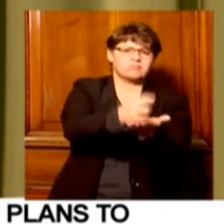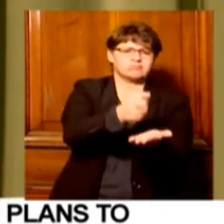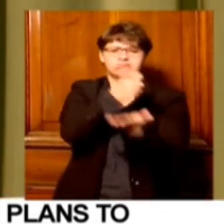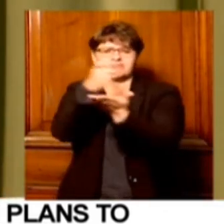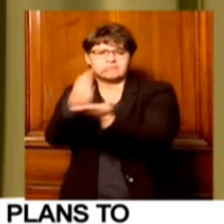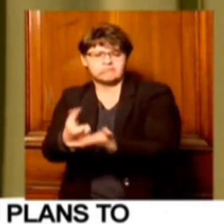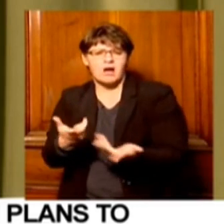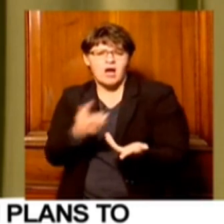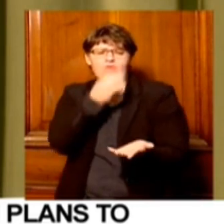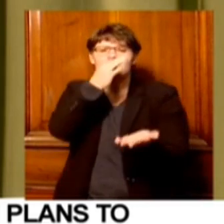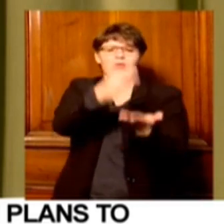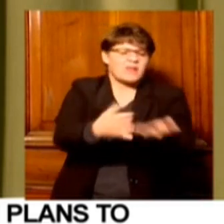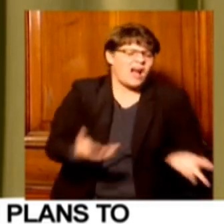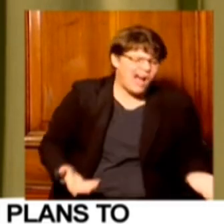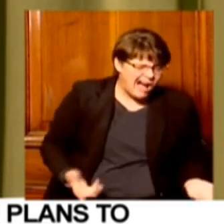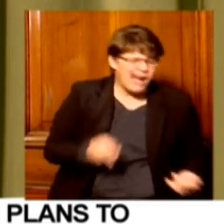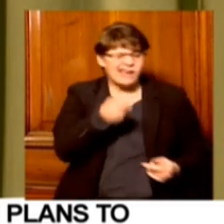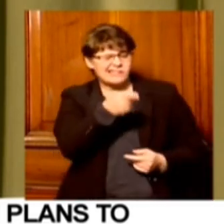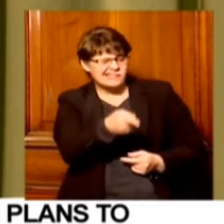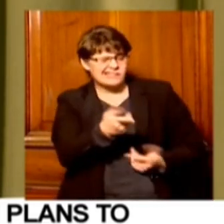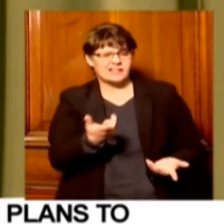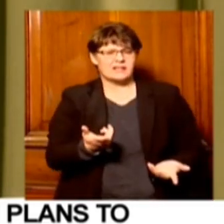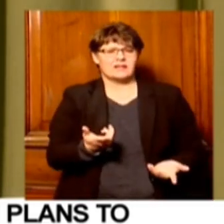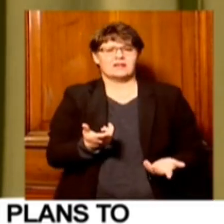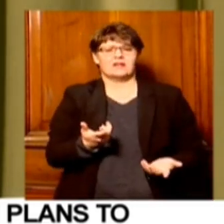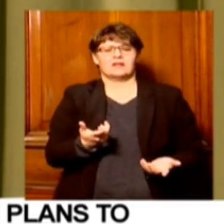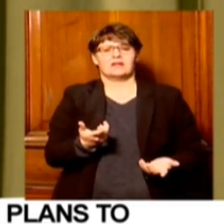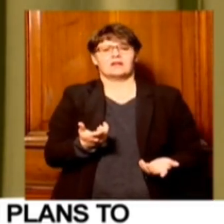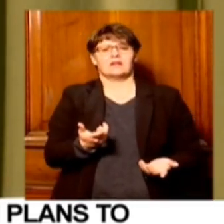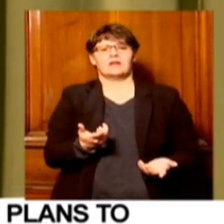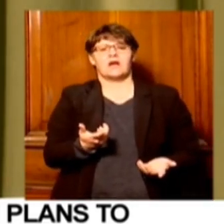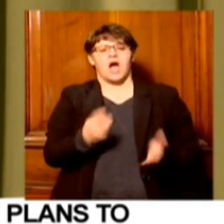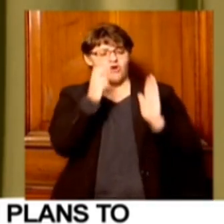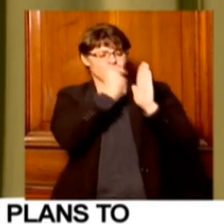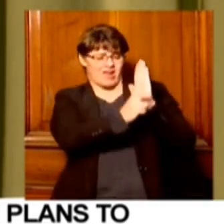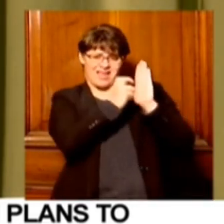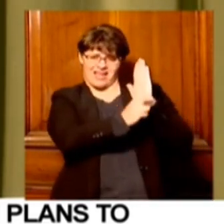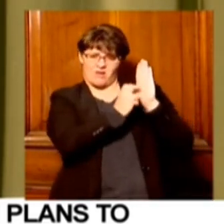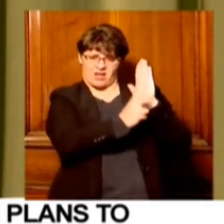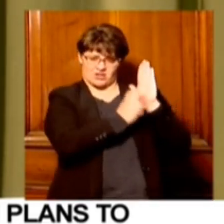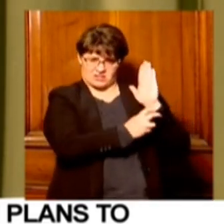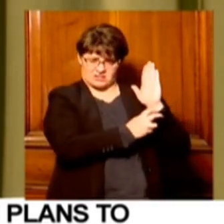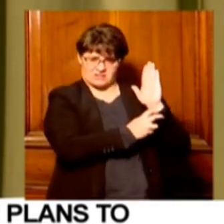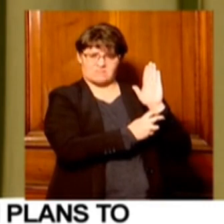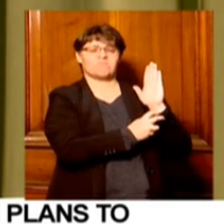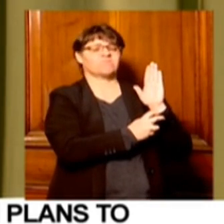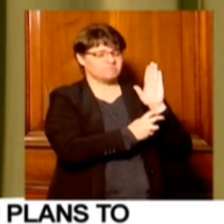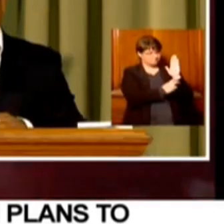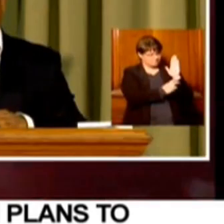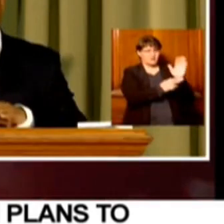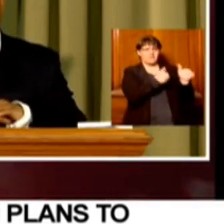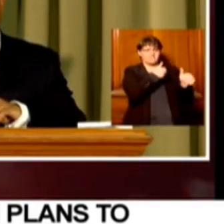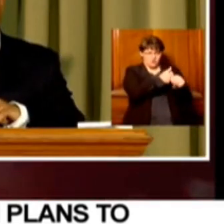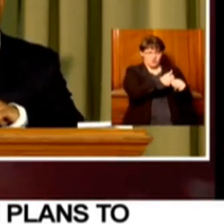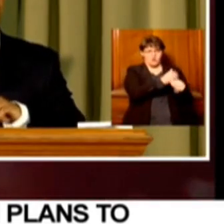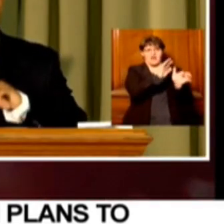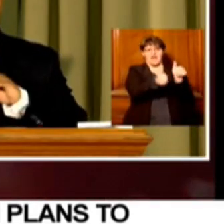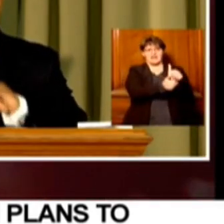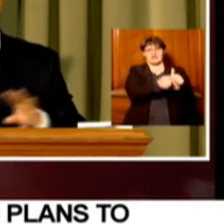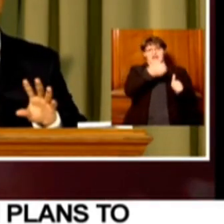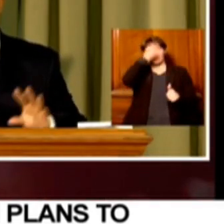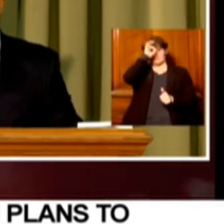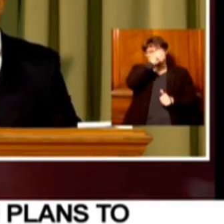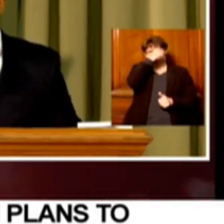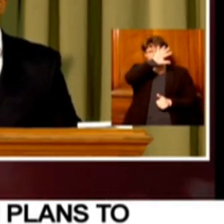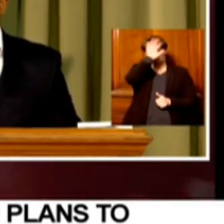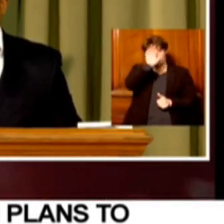largely that there should be deregulation and that the South African government. All right,